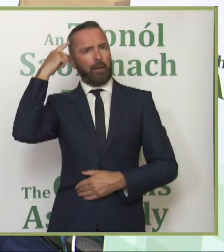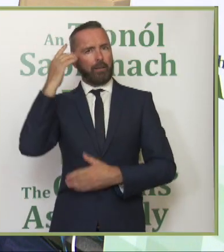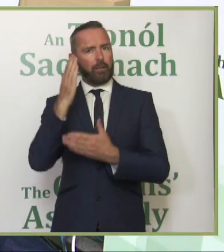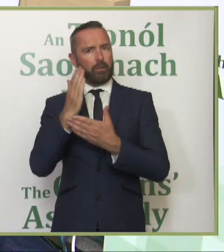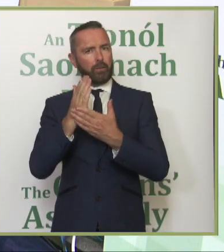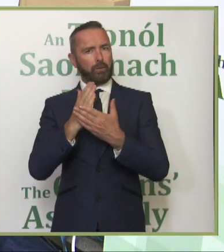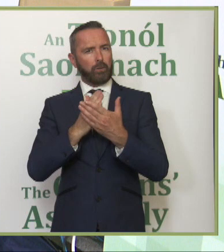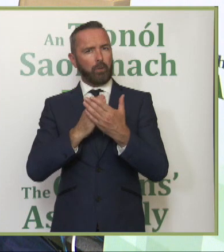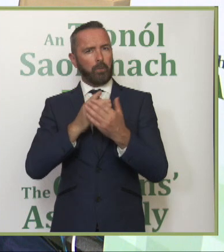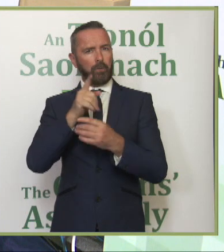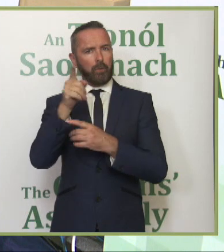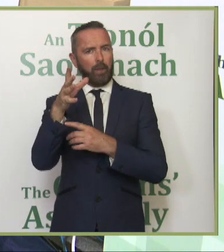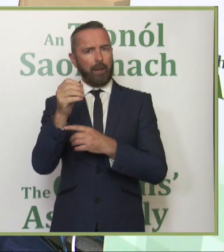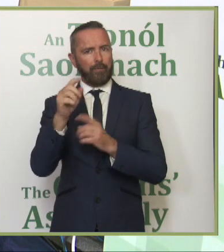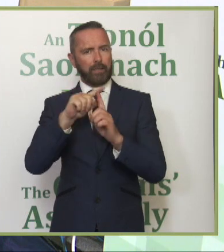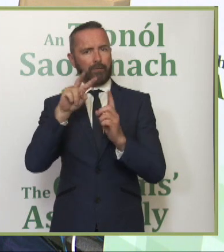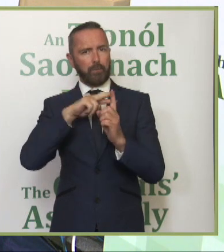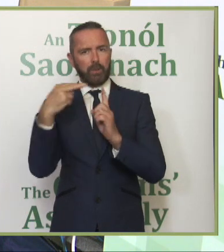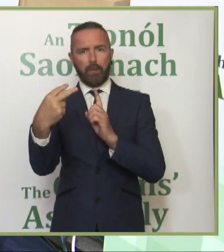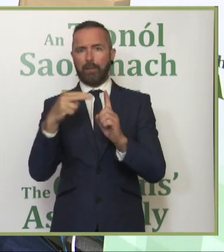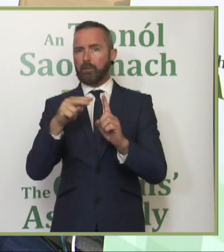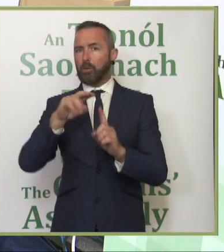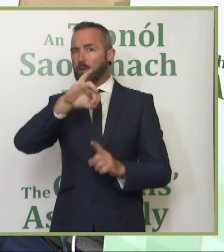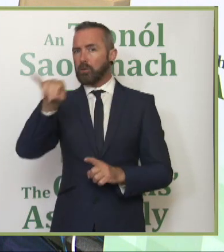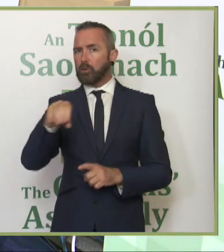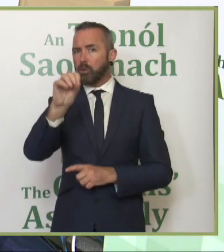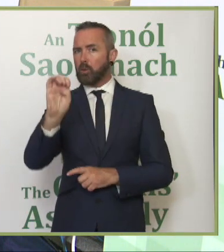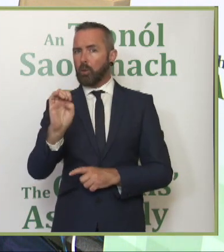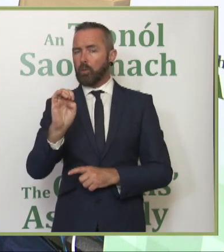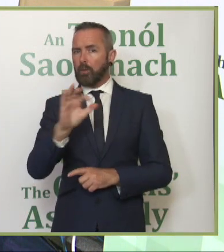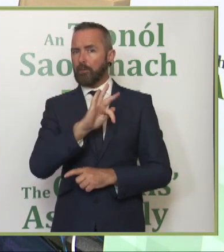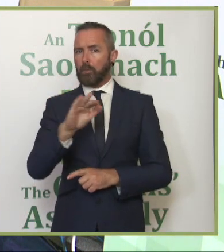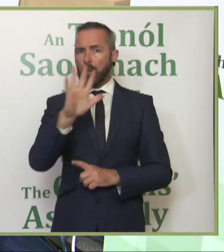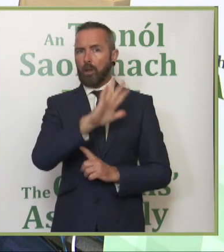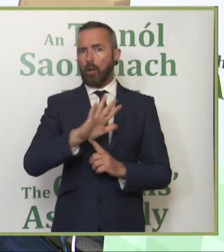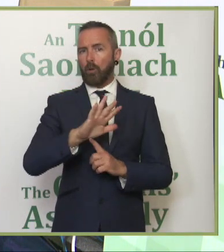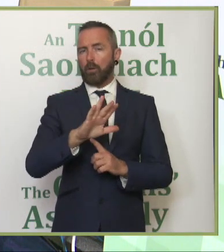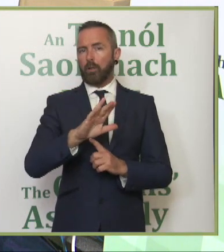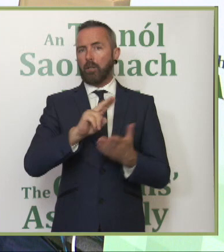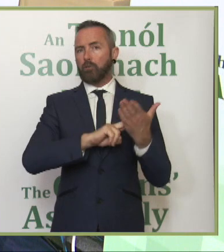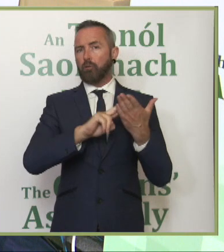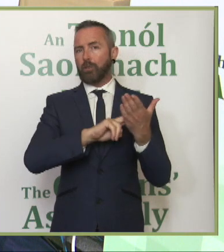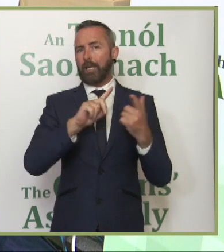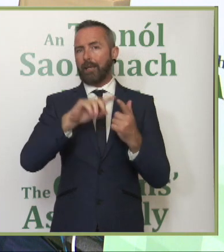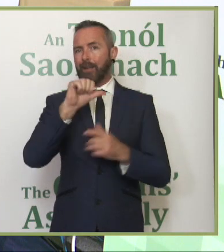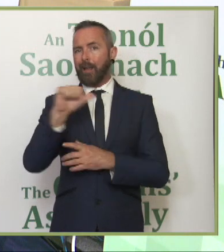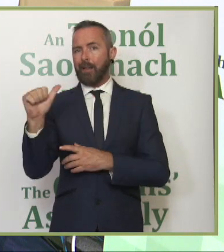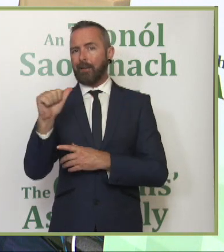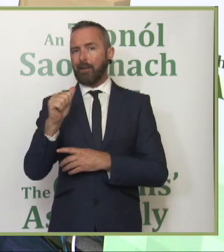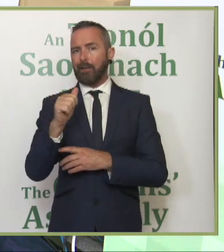we'll hear as well. So, on the panel, can I just ask Joe, maybe from the local Drugs and Alcohol Task Force, if he's any experience or views on that